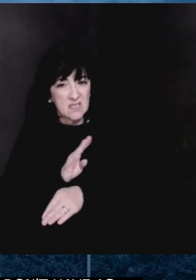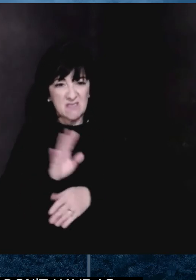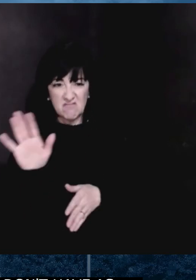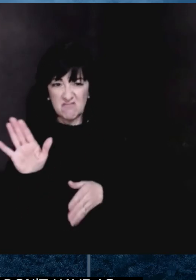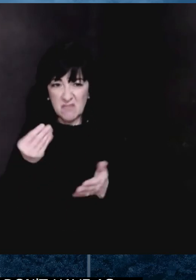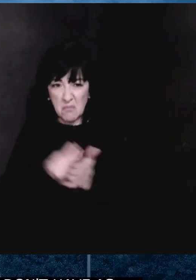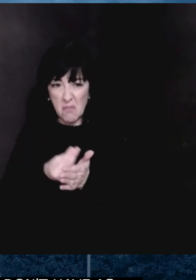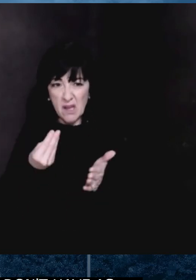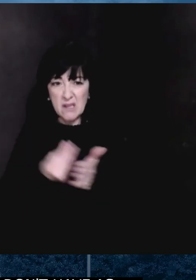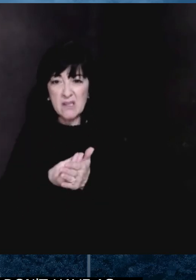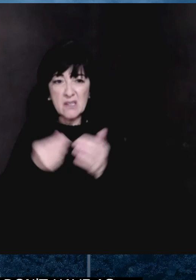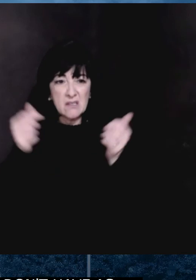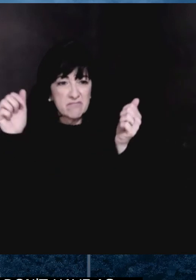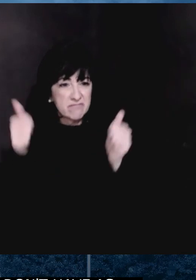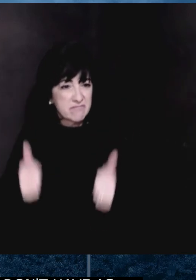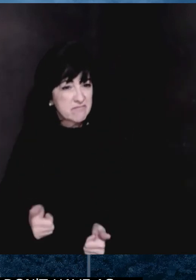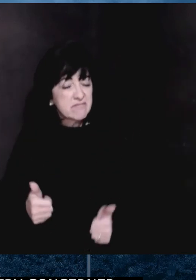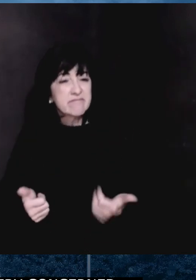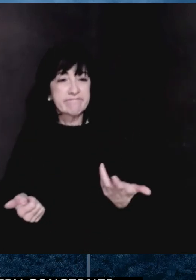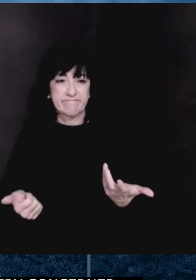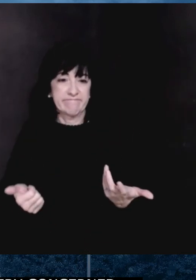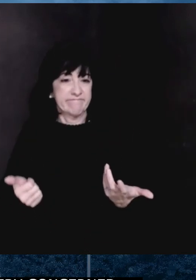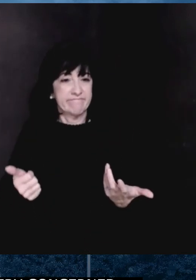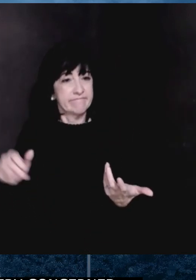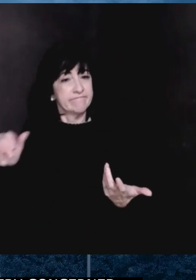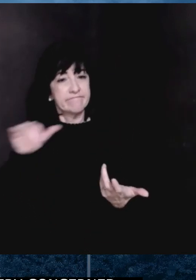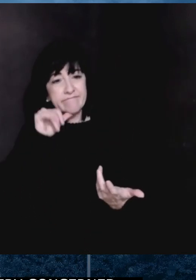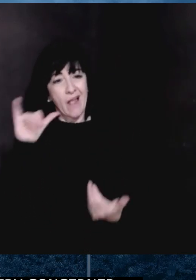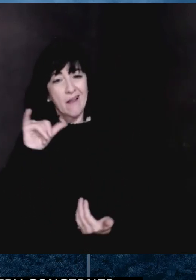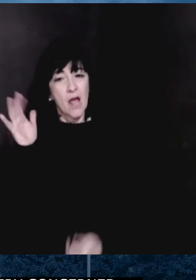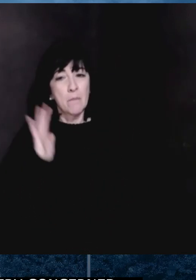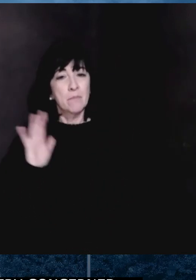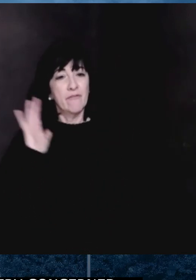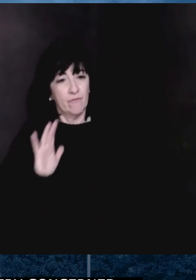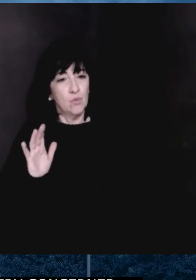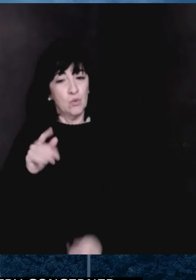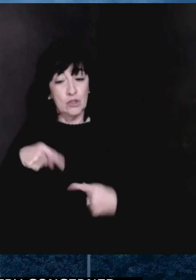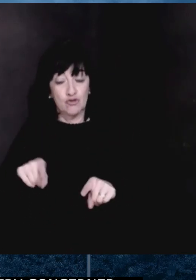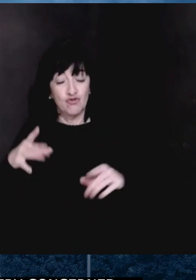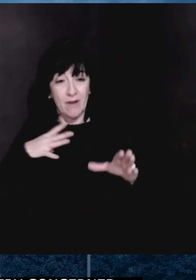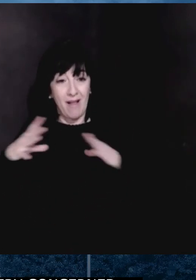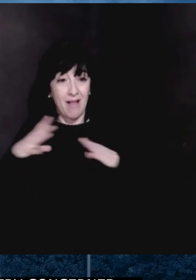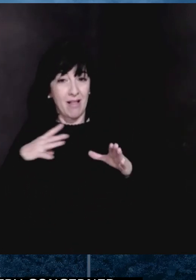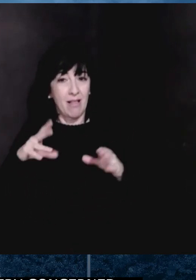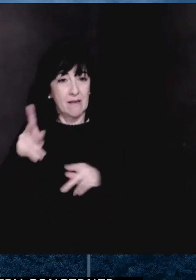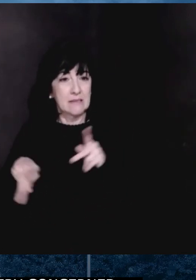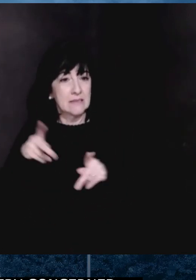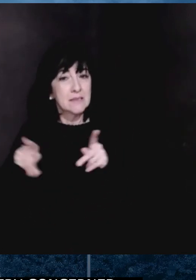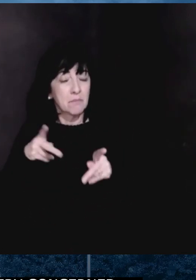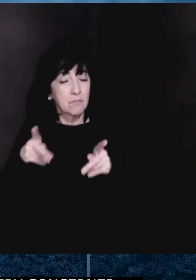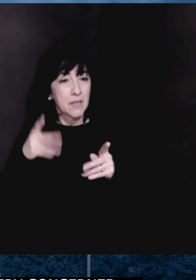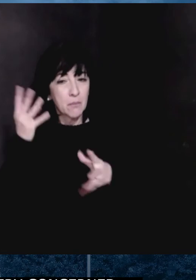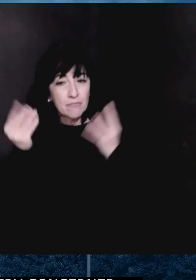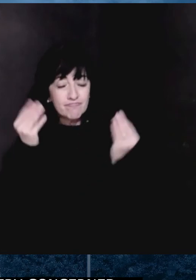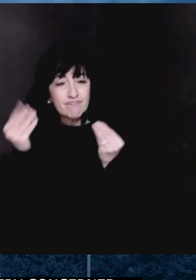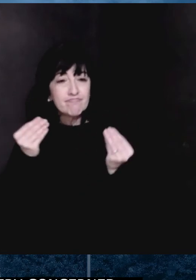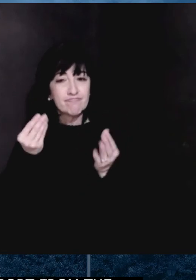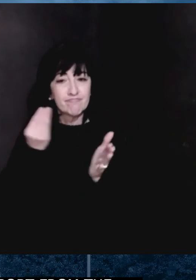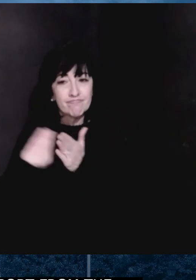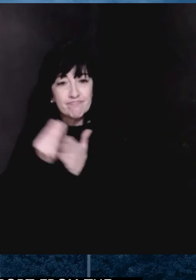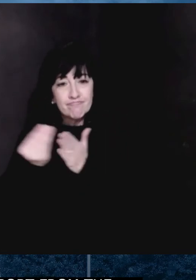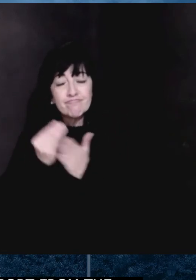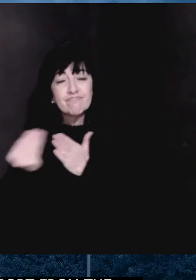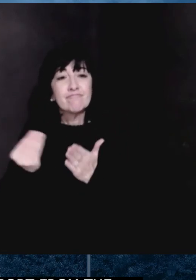the enforcement side. But in the final analysis, it will